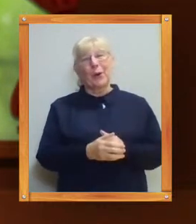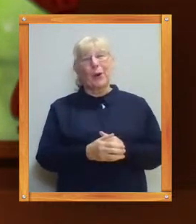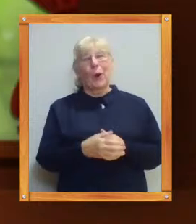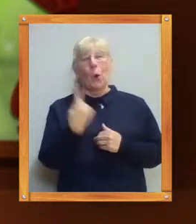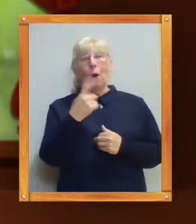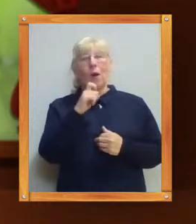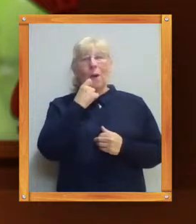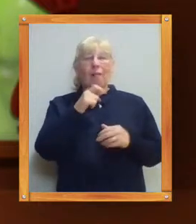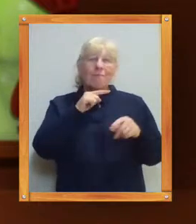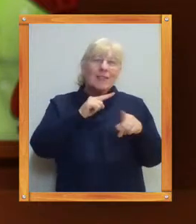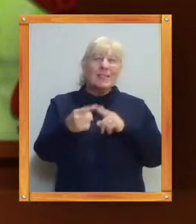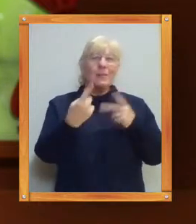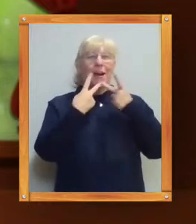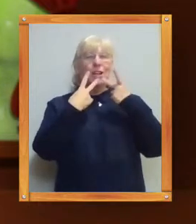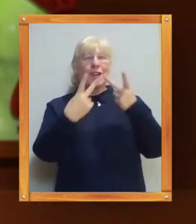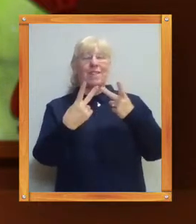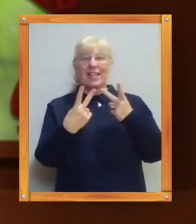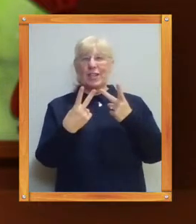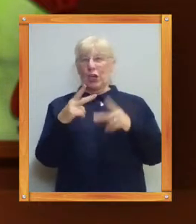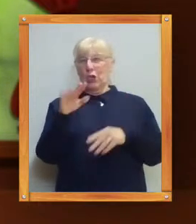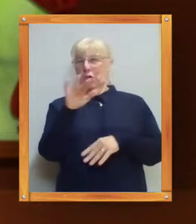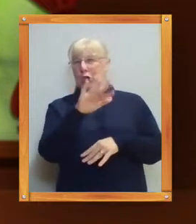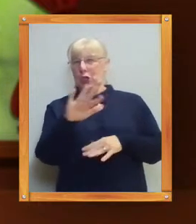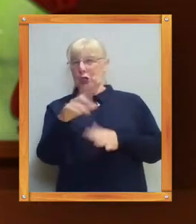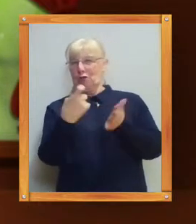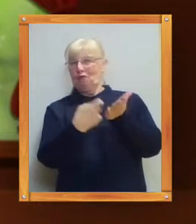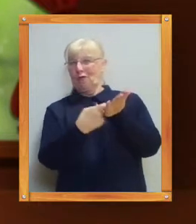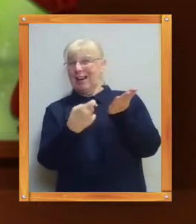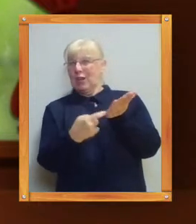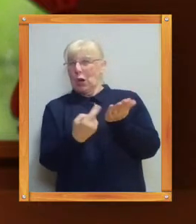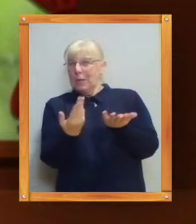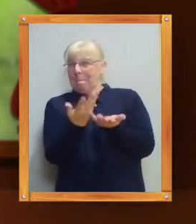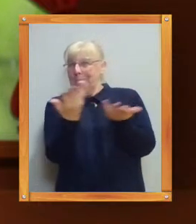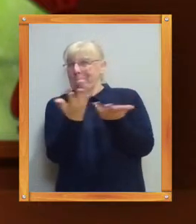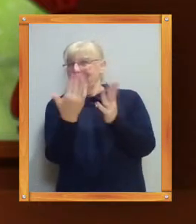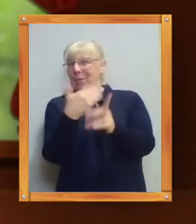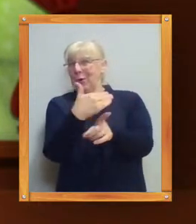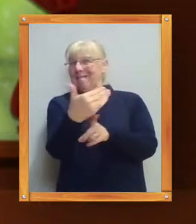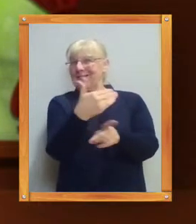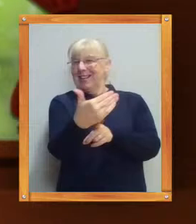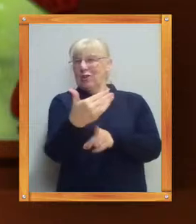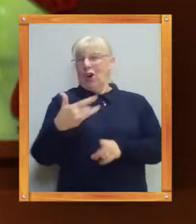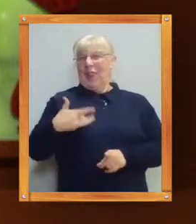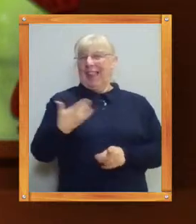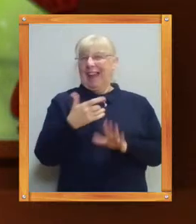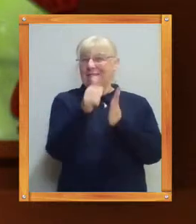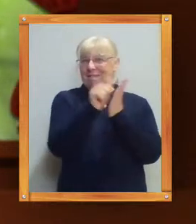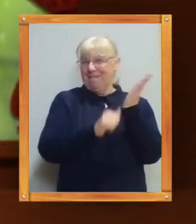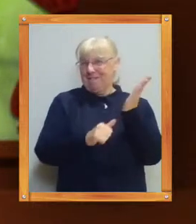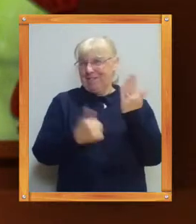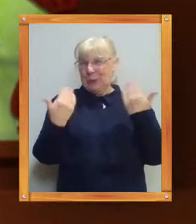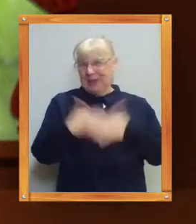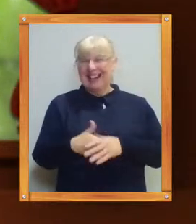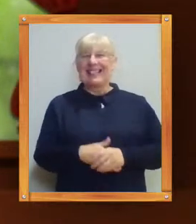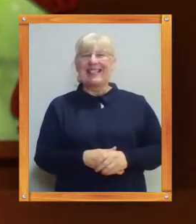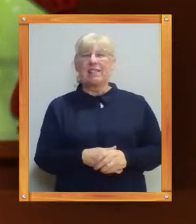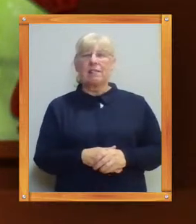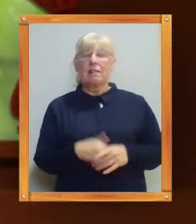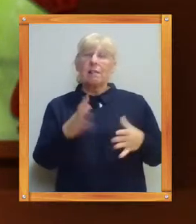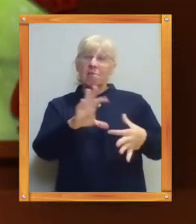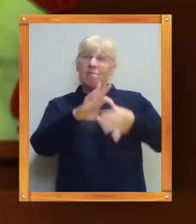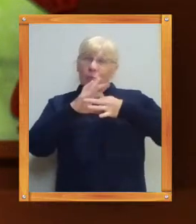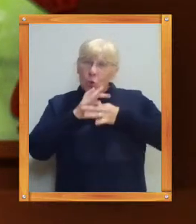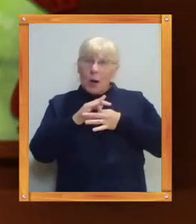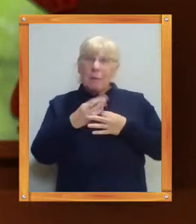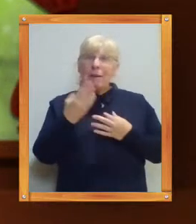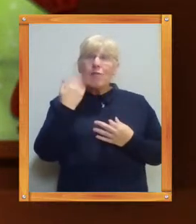somewhere around Randalstown a little bit later on our live show tonight. And if you are just joining me, you're very welcome along. Happy Christmas to you and your